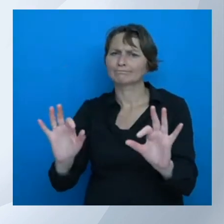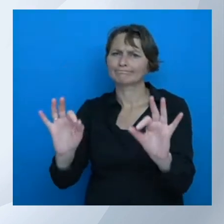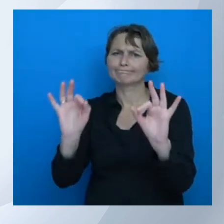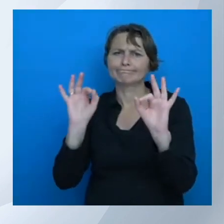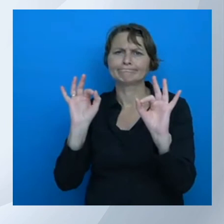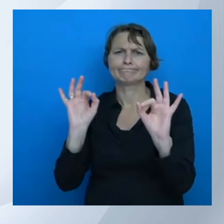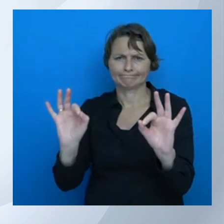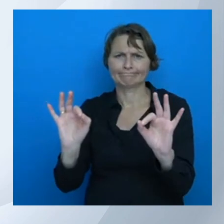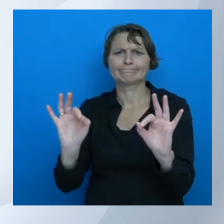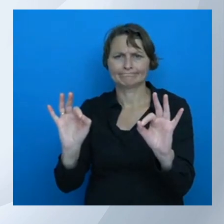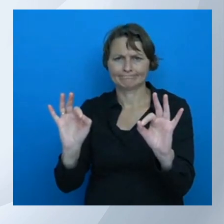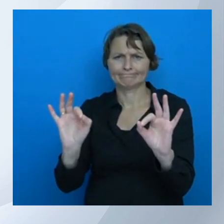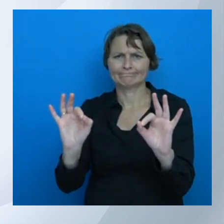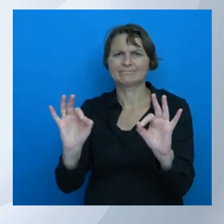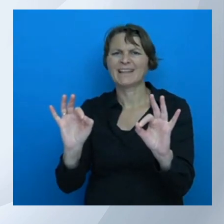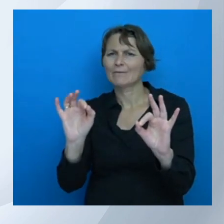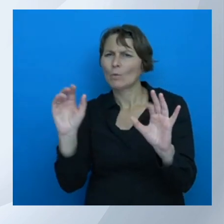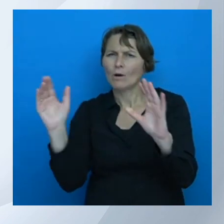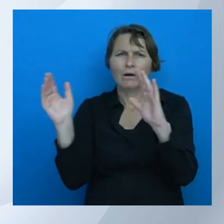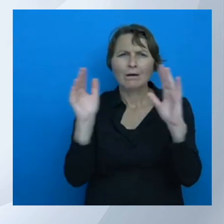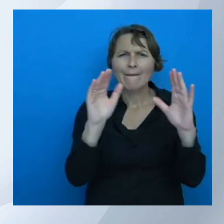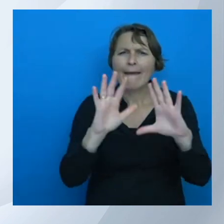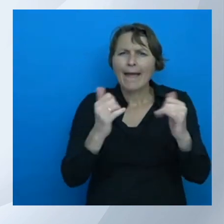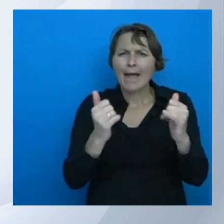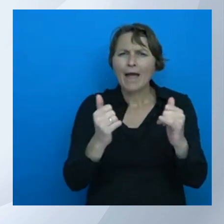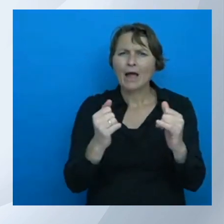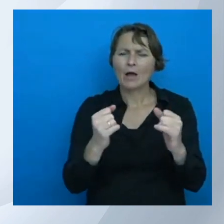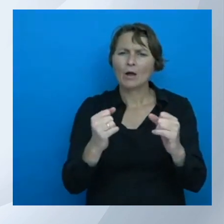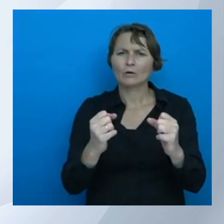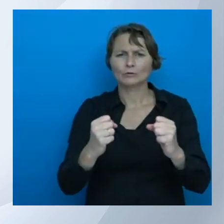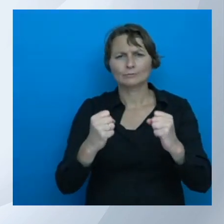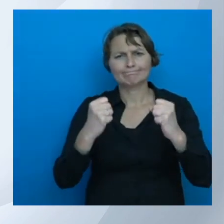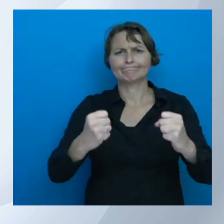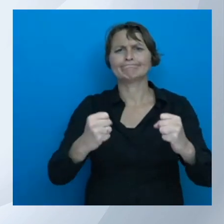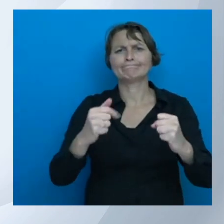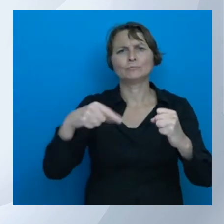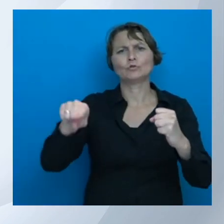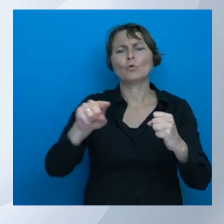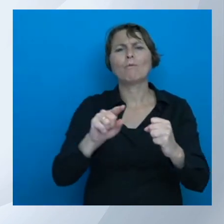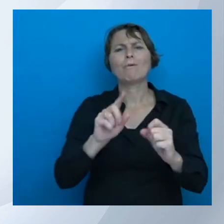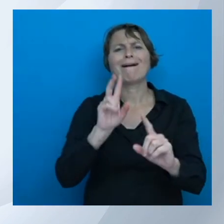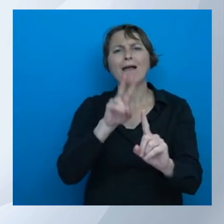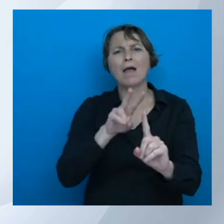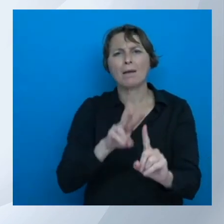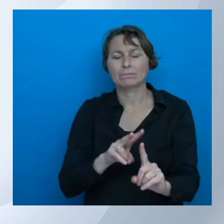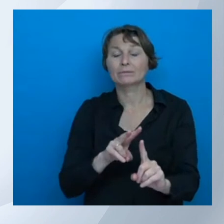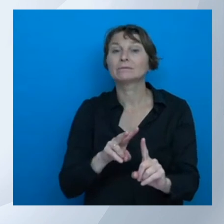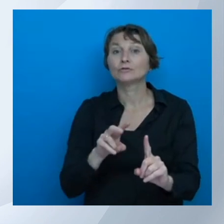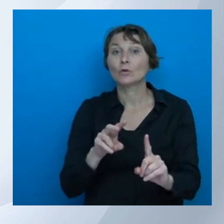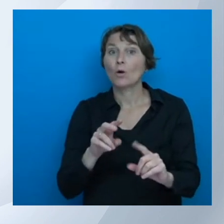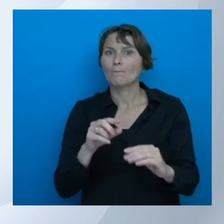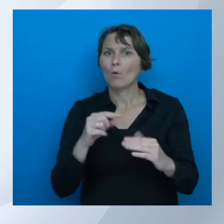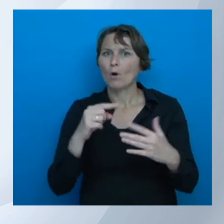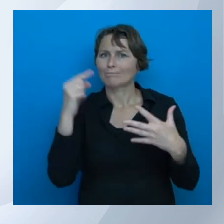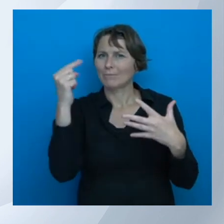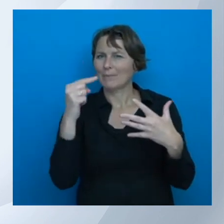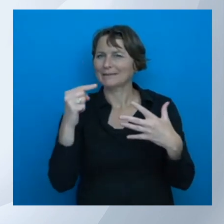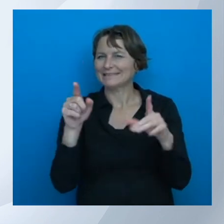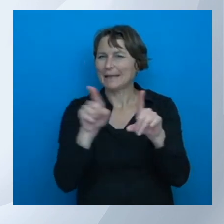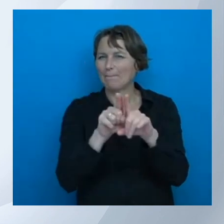building resiliency into your applications. And it discusses a lot of the points that I've discussed today, as well as some